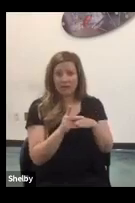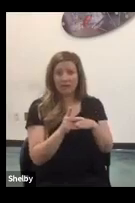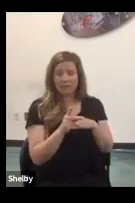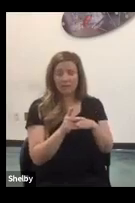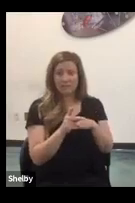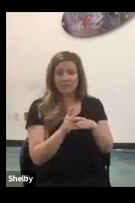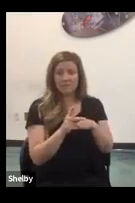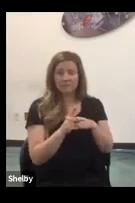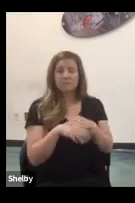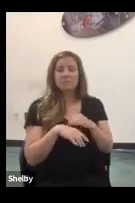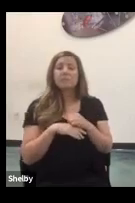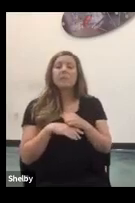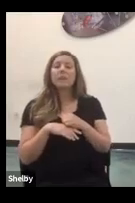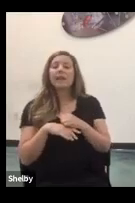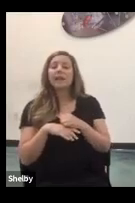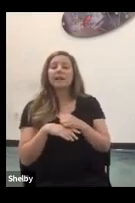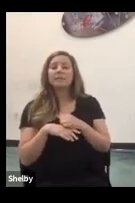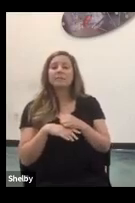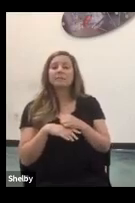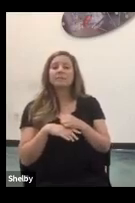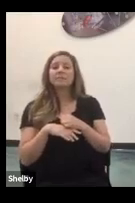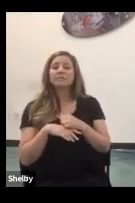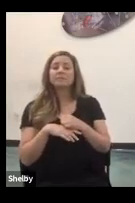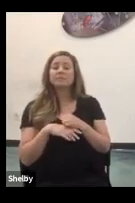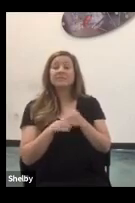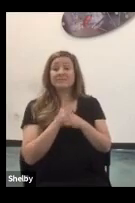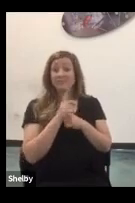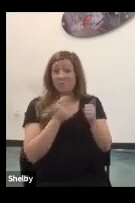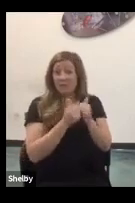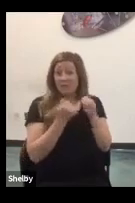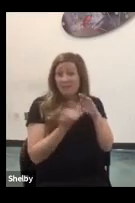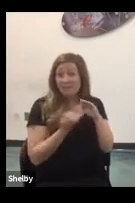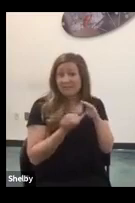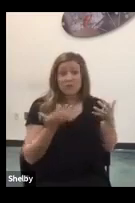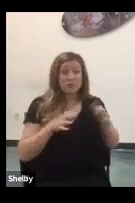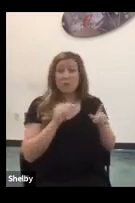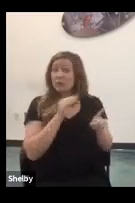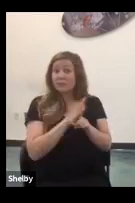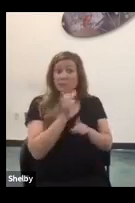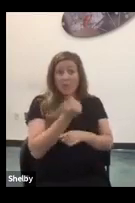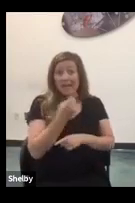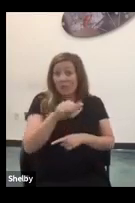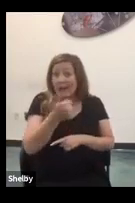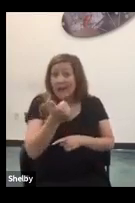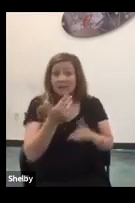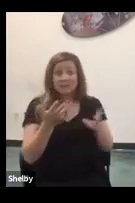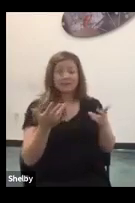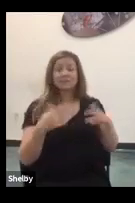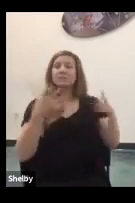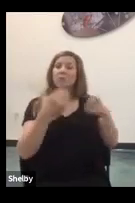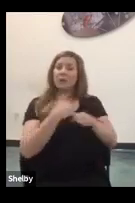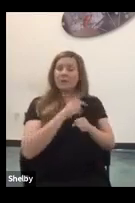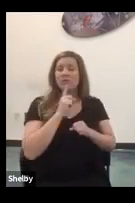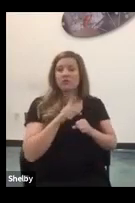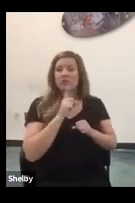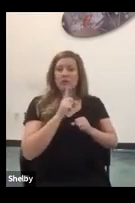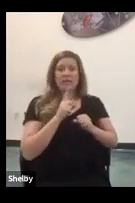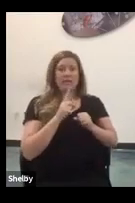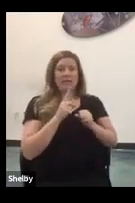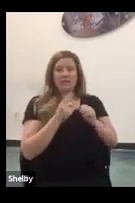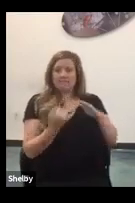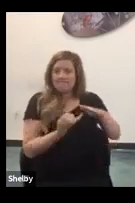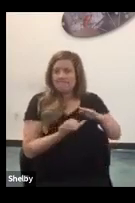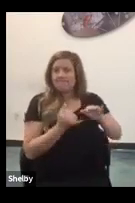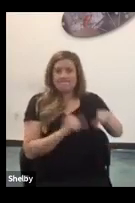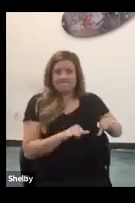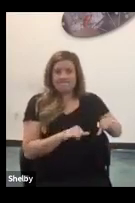here, where you try to not expose anyone to this particular infection. And that ends